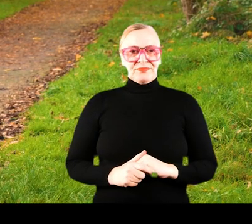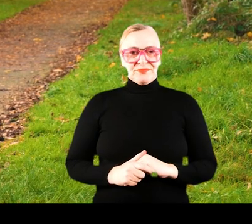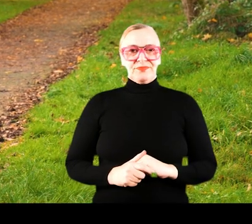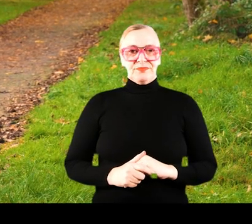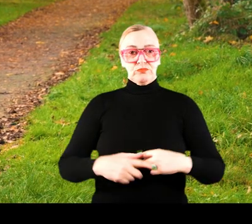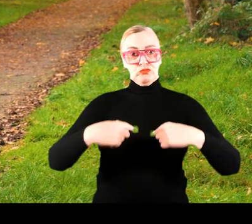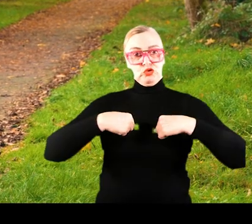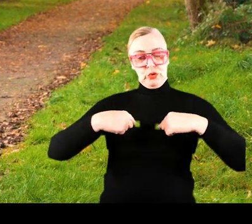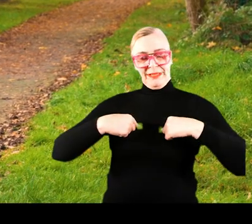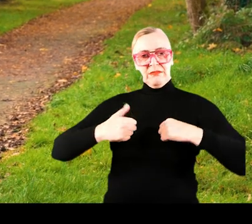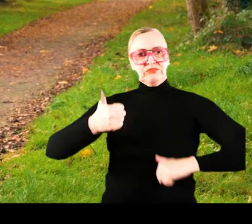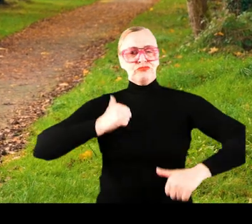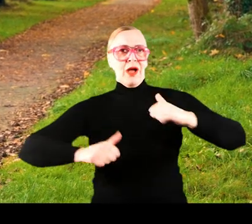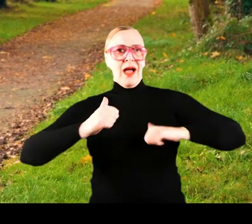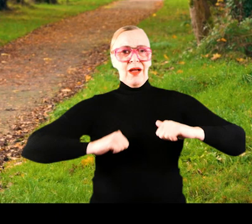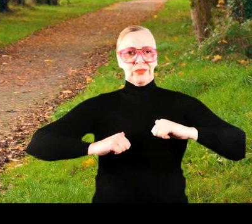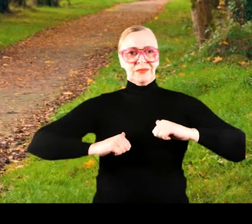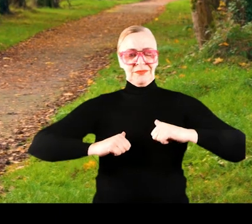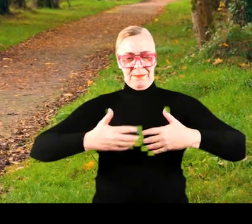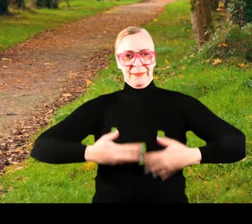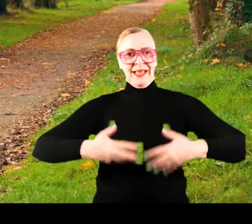To me, a period proud Wales